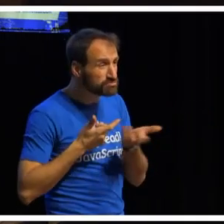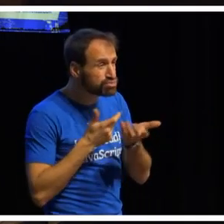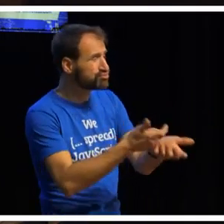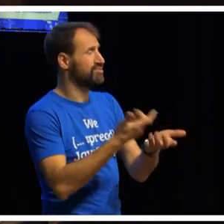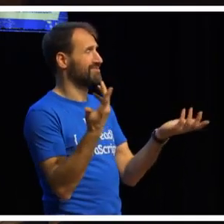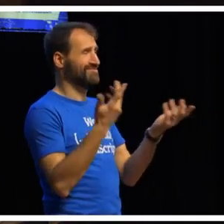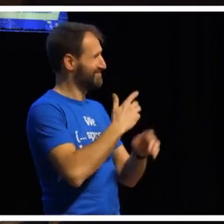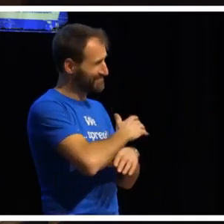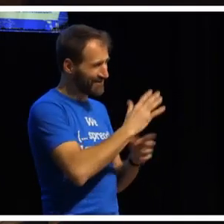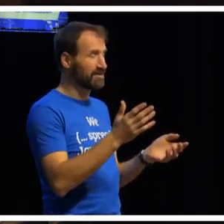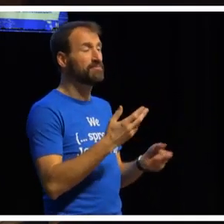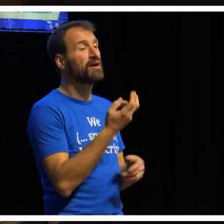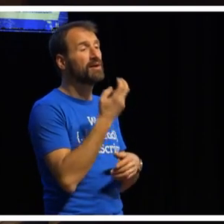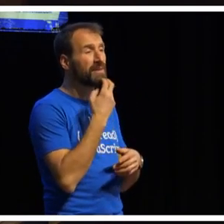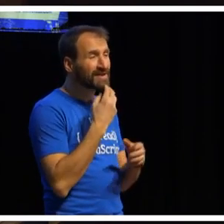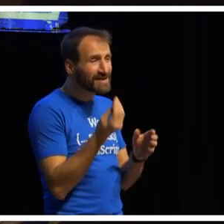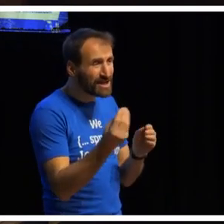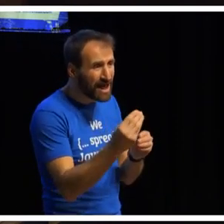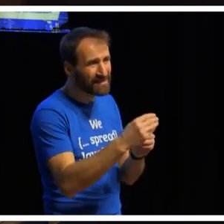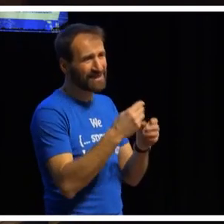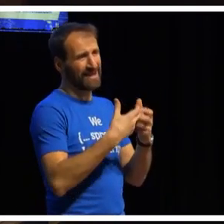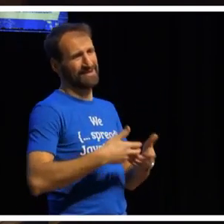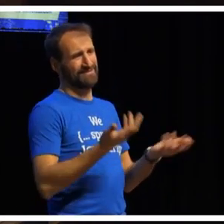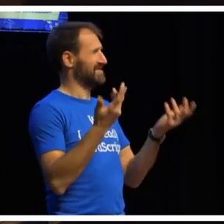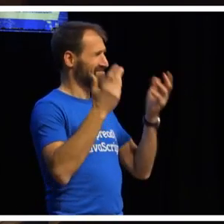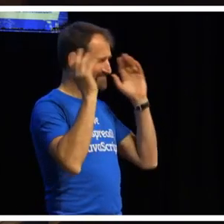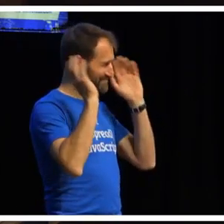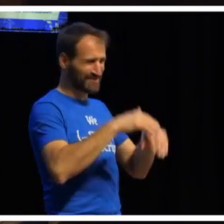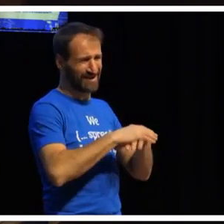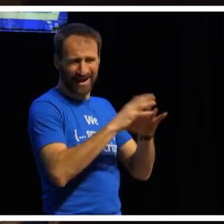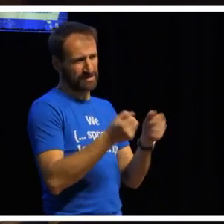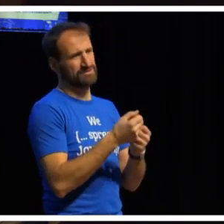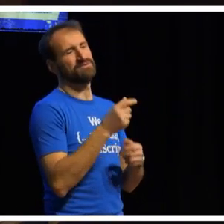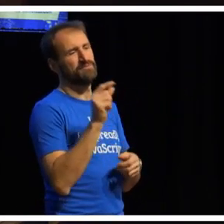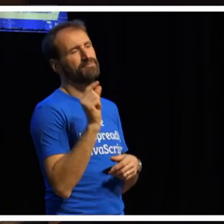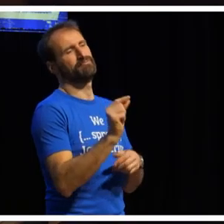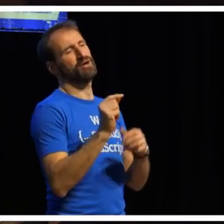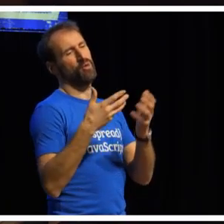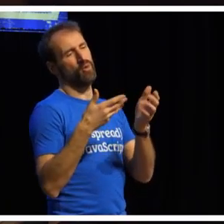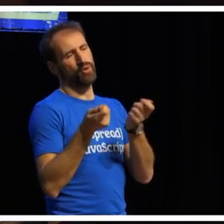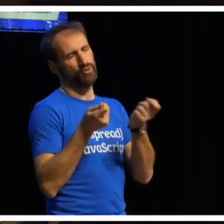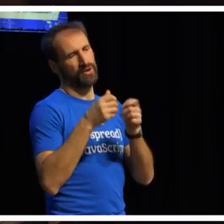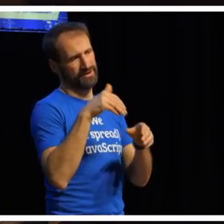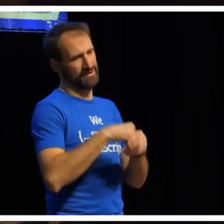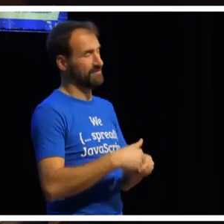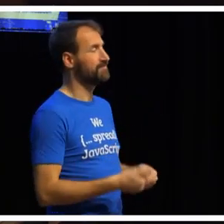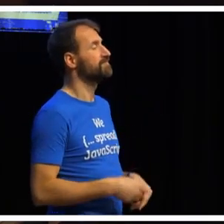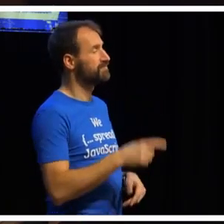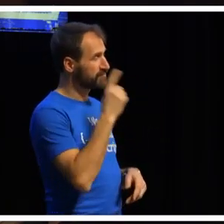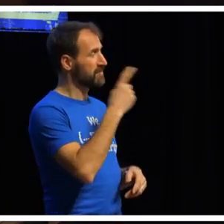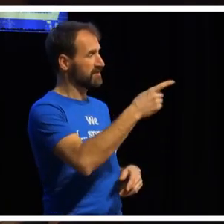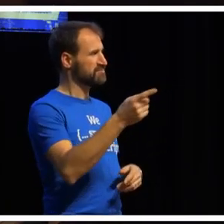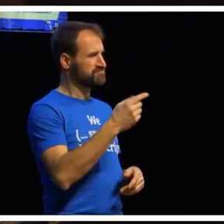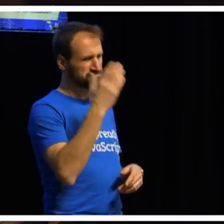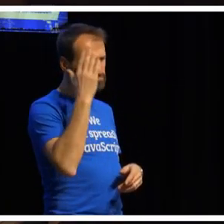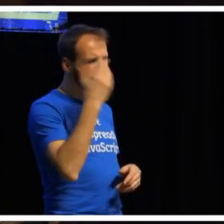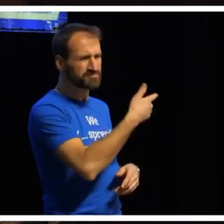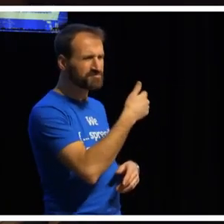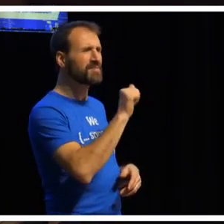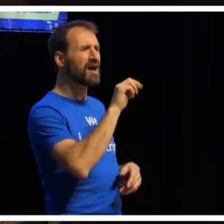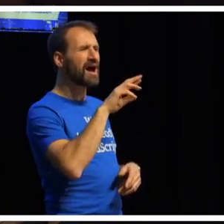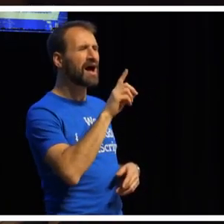motor. So if you wanted to get started yourself, I guess most people would know of this. This is the